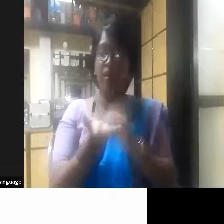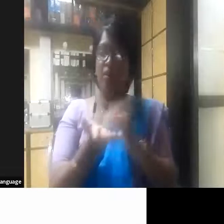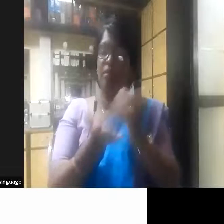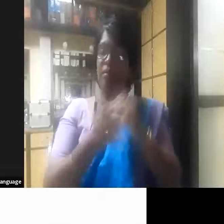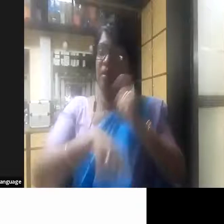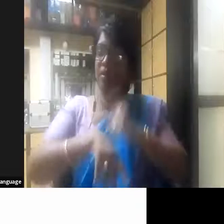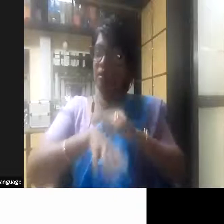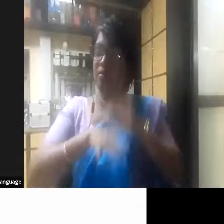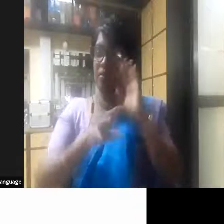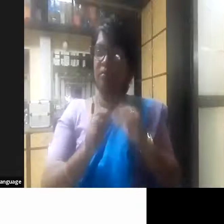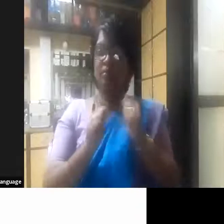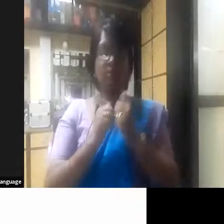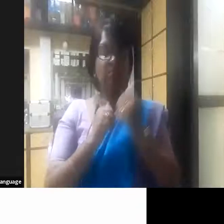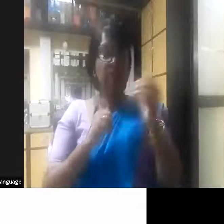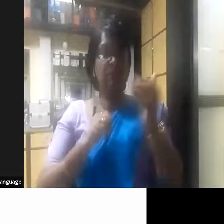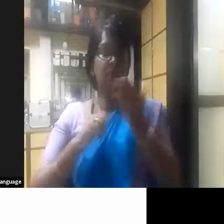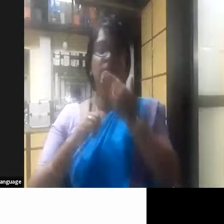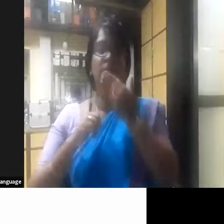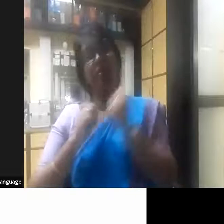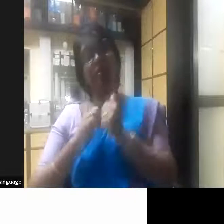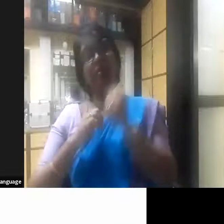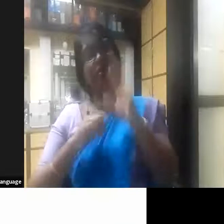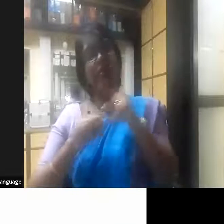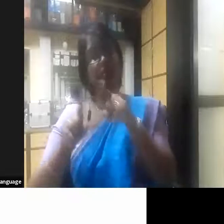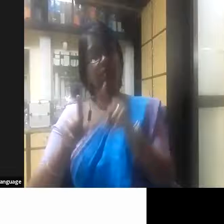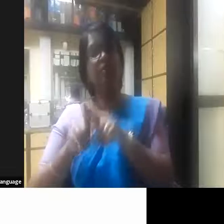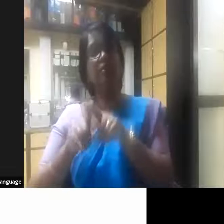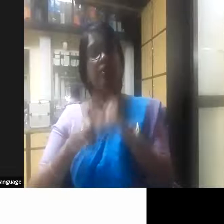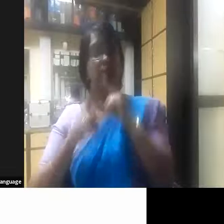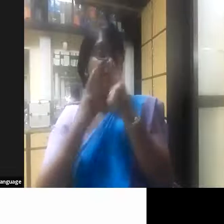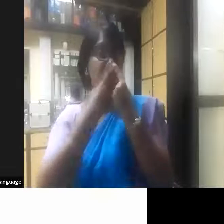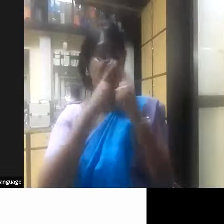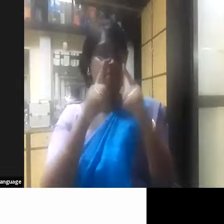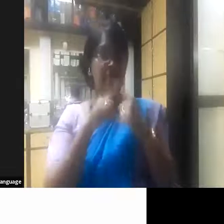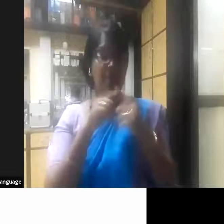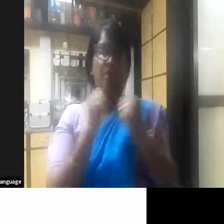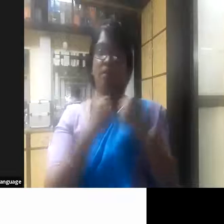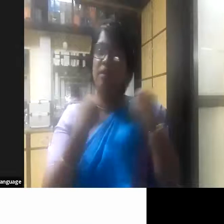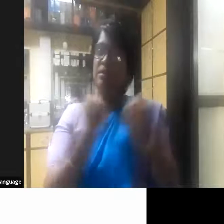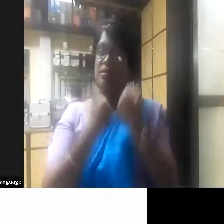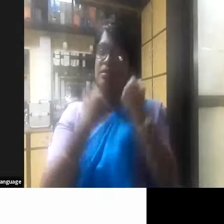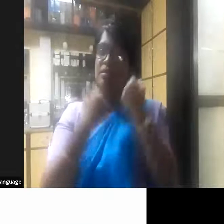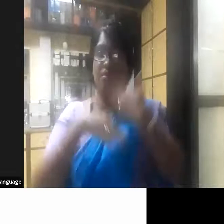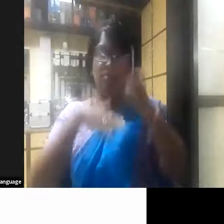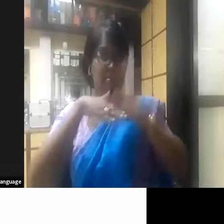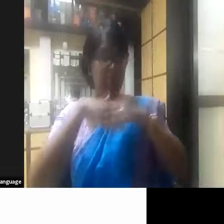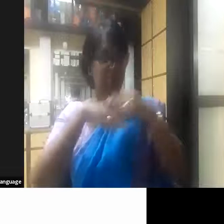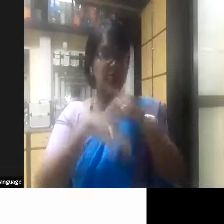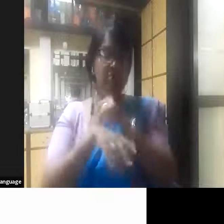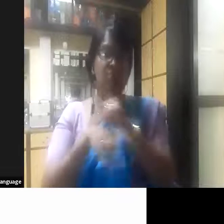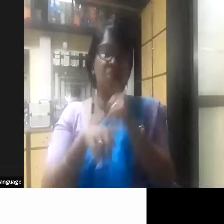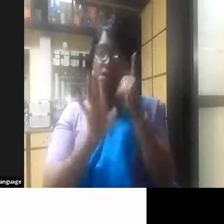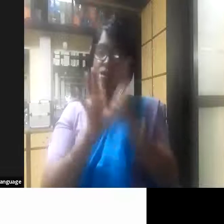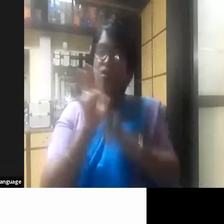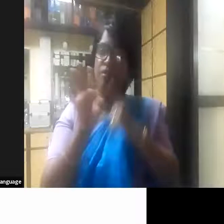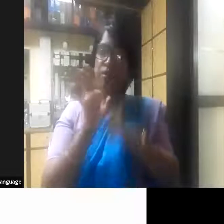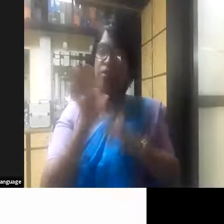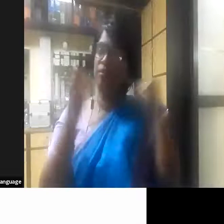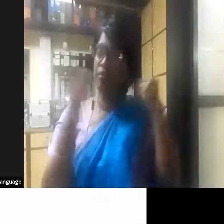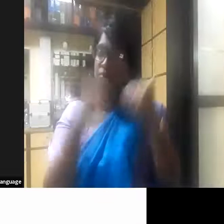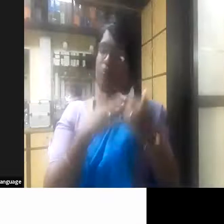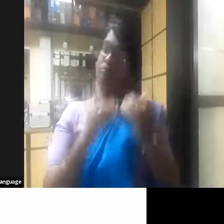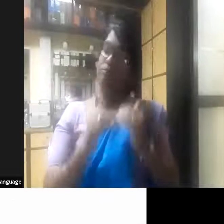the challenges and disruptions. It has evolved over the years and has become refined, efficient,